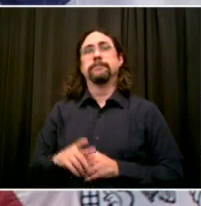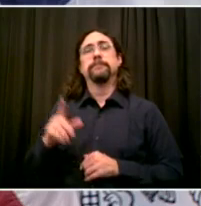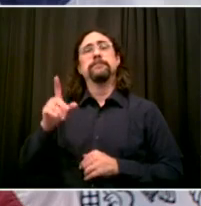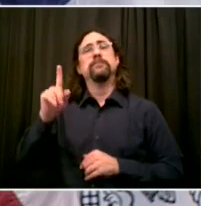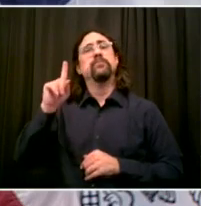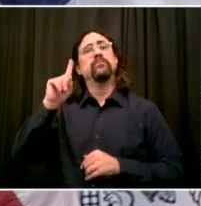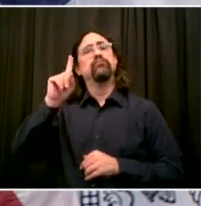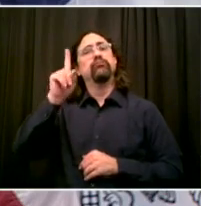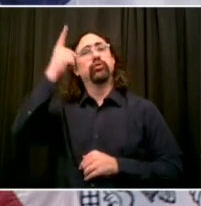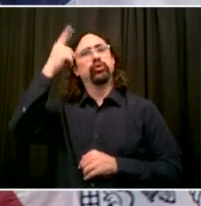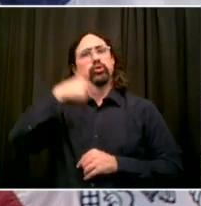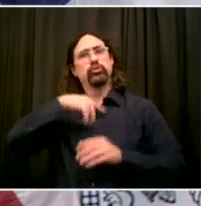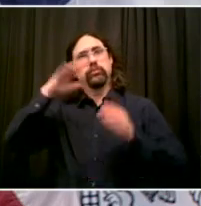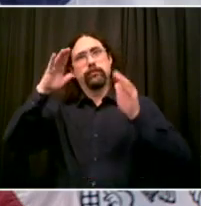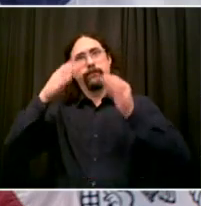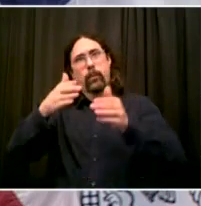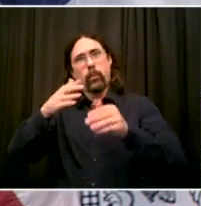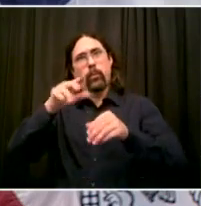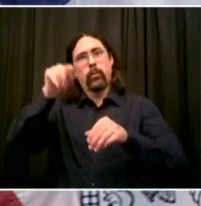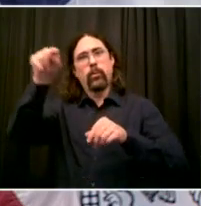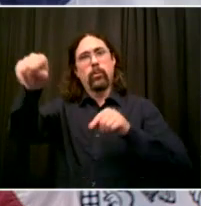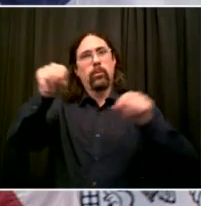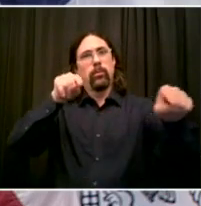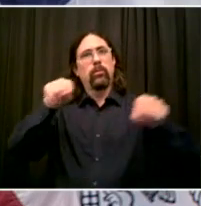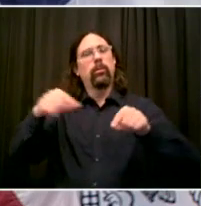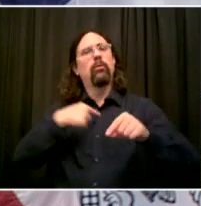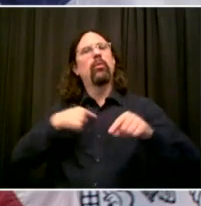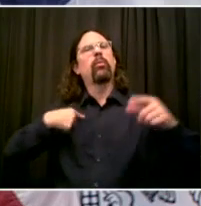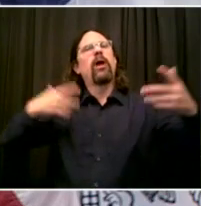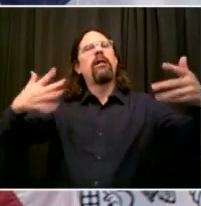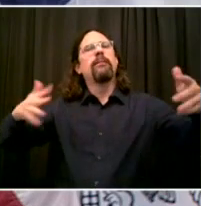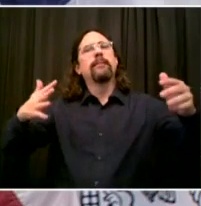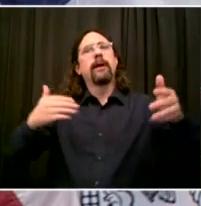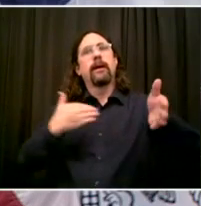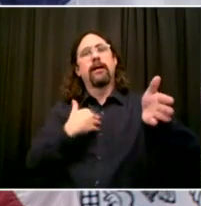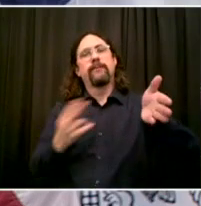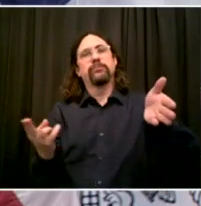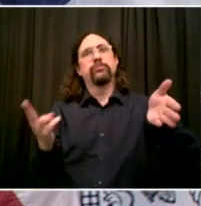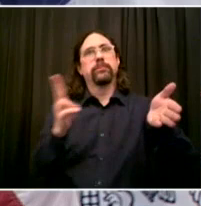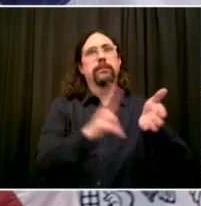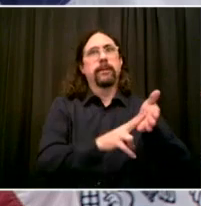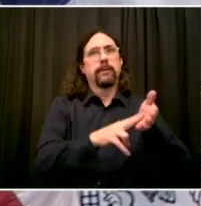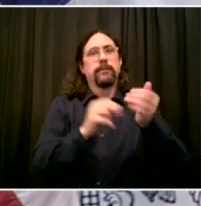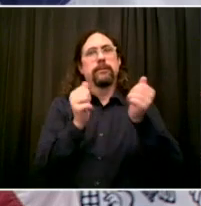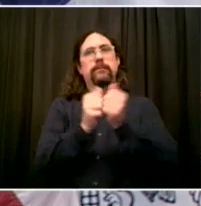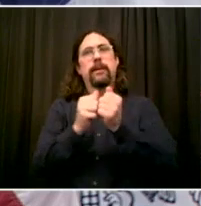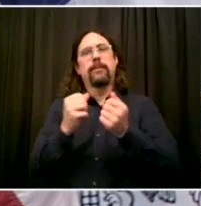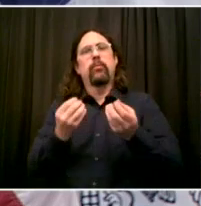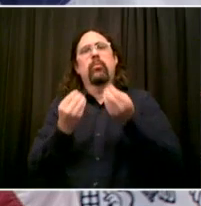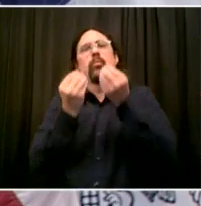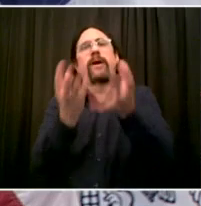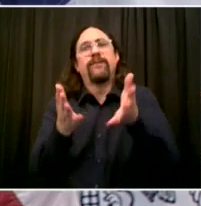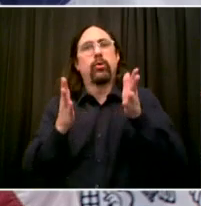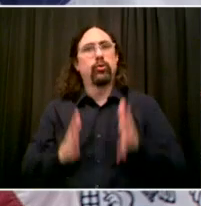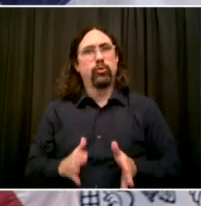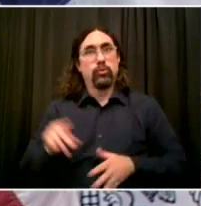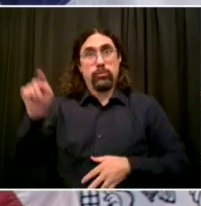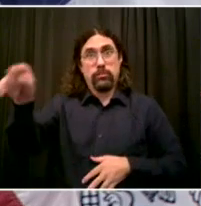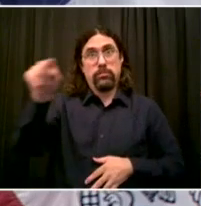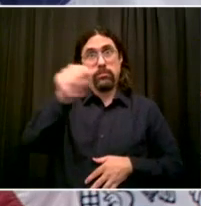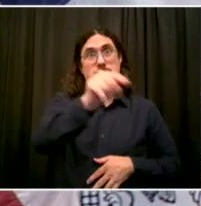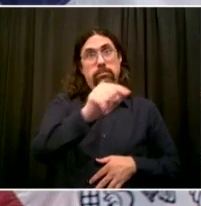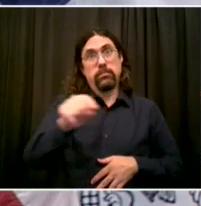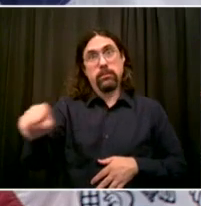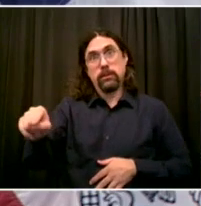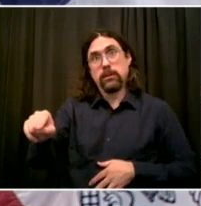we speak today to each of these community-based organizations, asking them if they have additional capacity. And if they do, we will amend